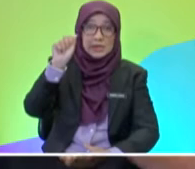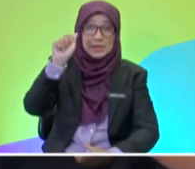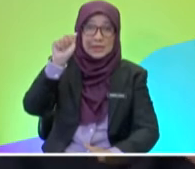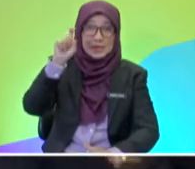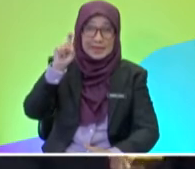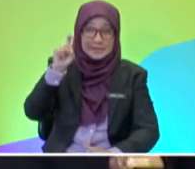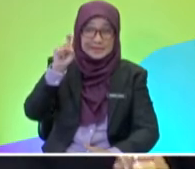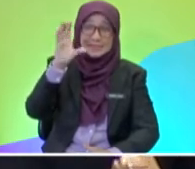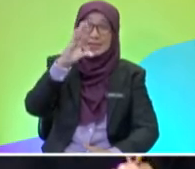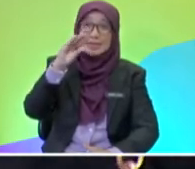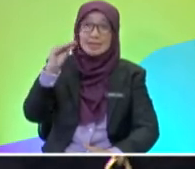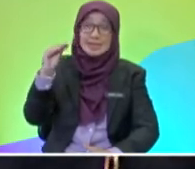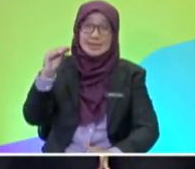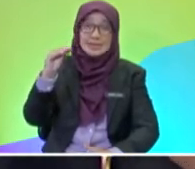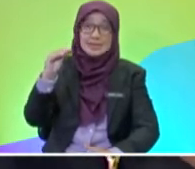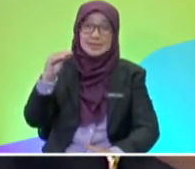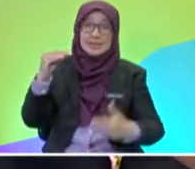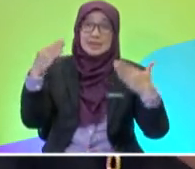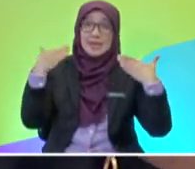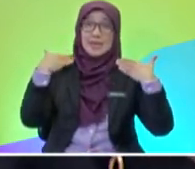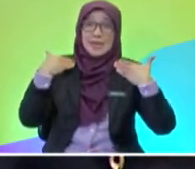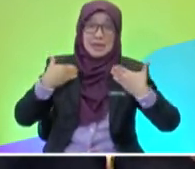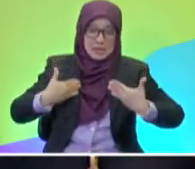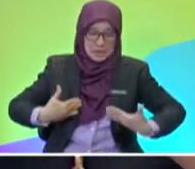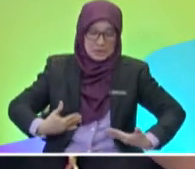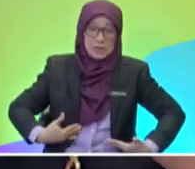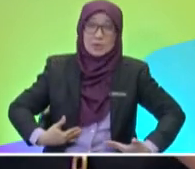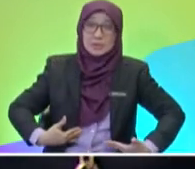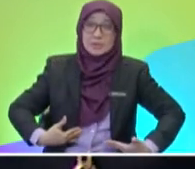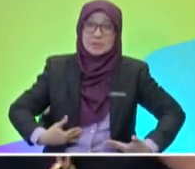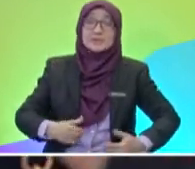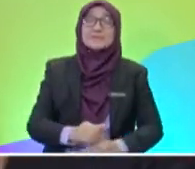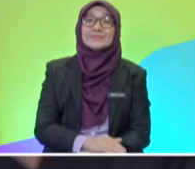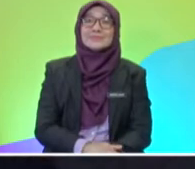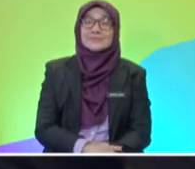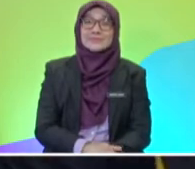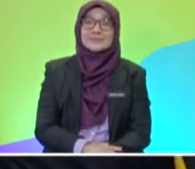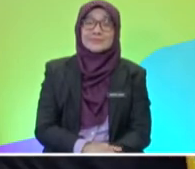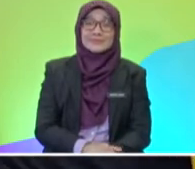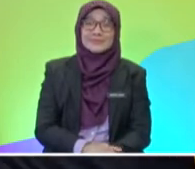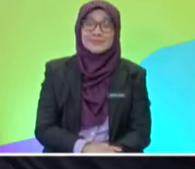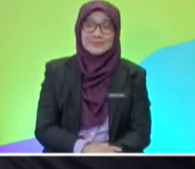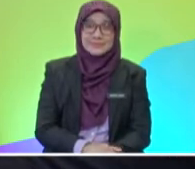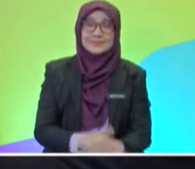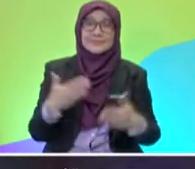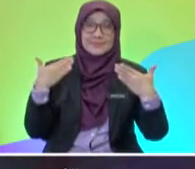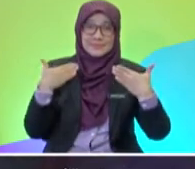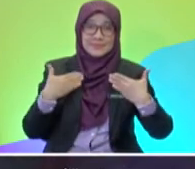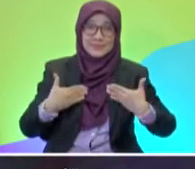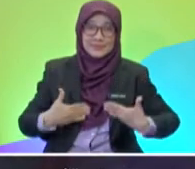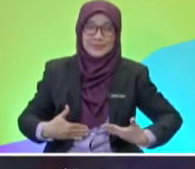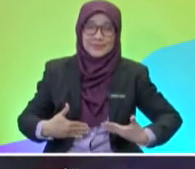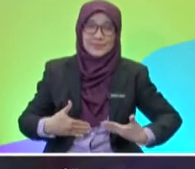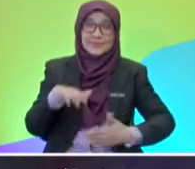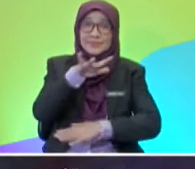part, and the last part is the abdomen. Okay, this is called the abdomen. Okay, let's